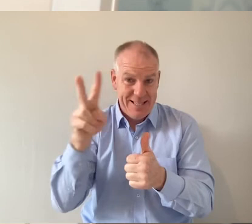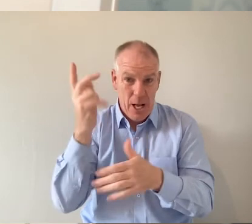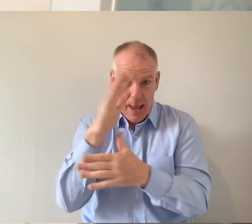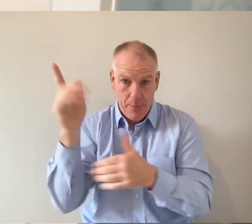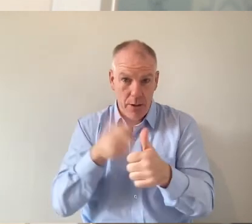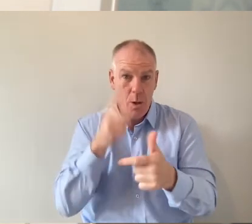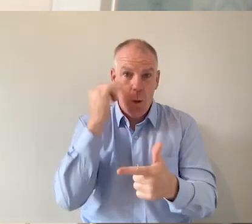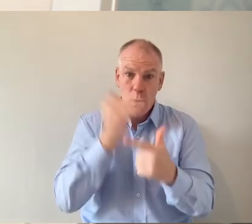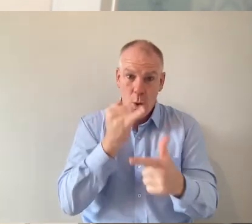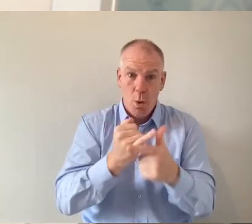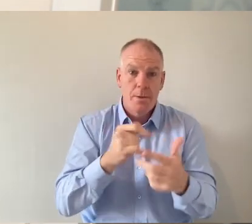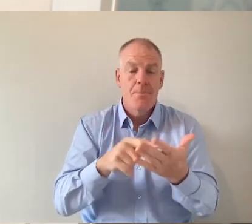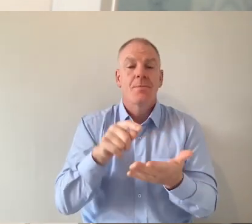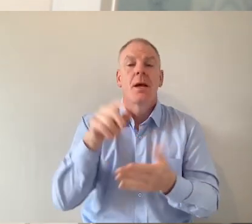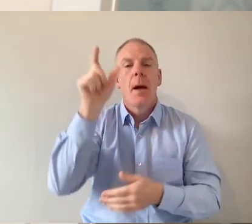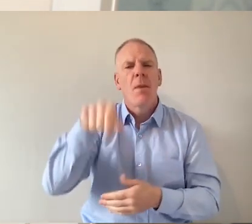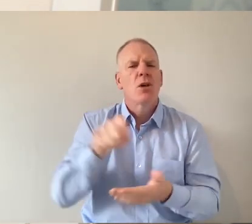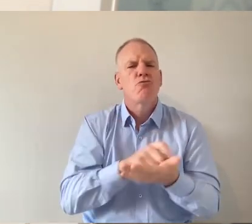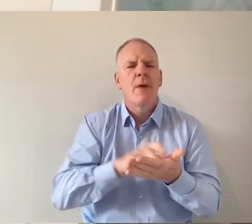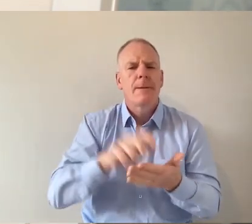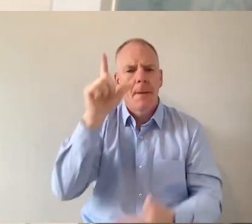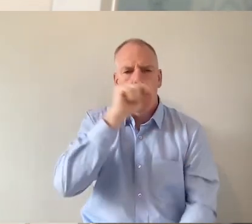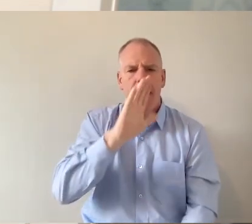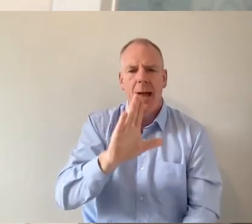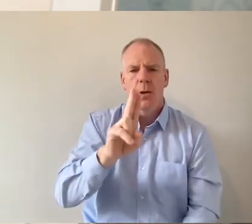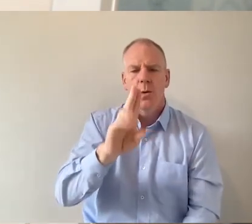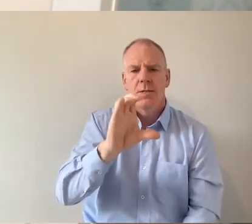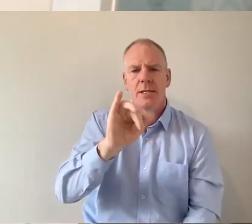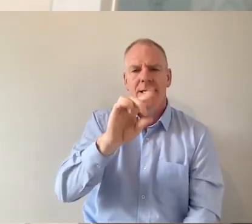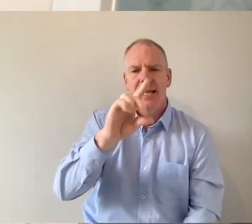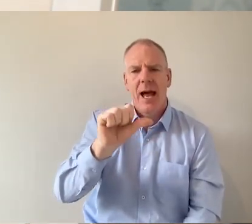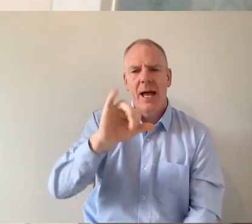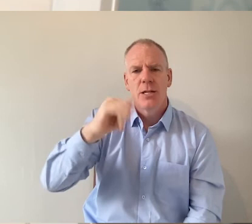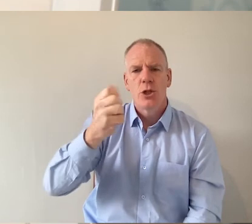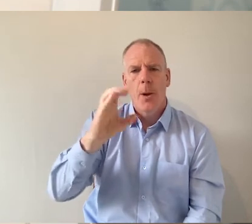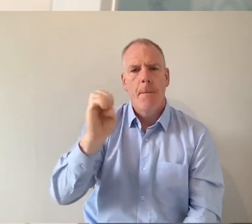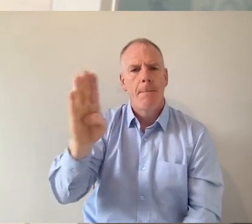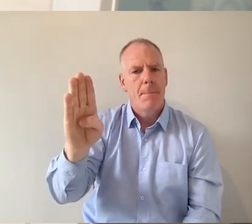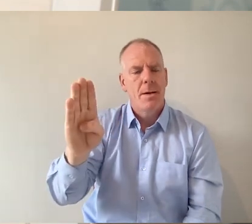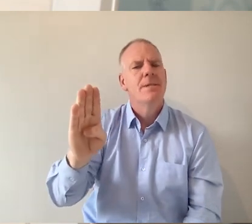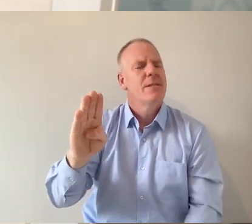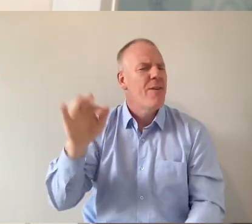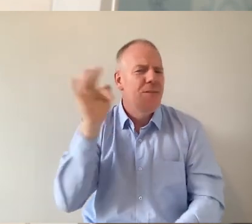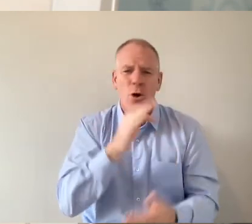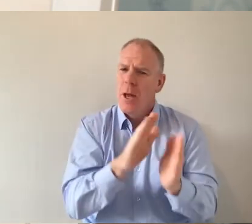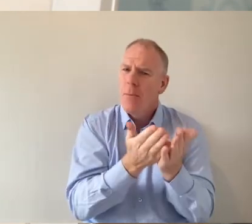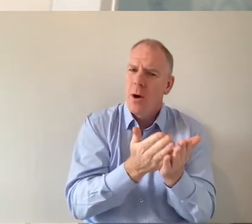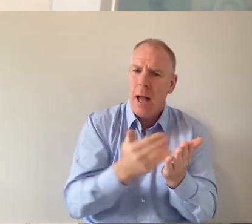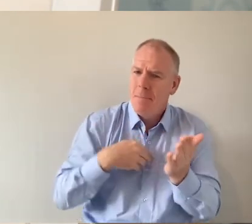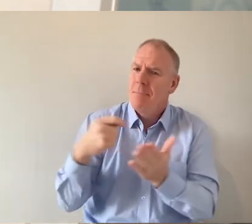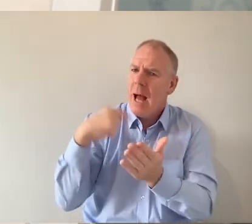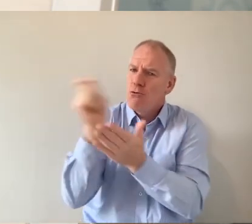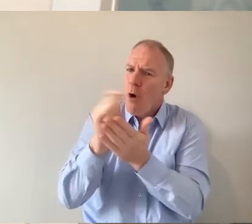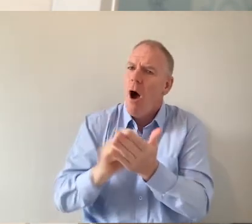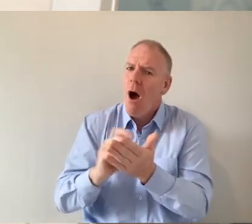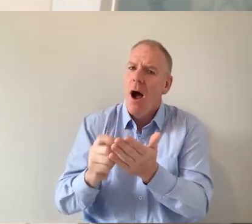your schools. It was written by Lucinda Jacob, who is a brilliant writer. And the book is so funny. And it was drawn by me, Alan Nolan.